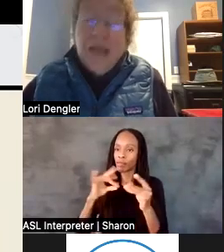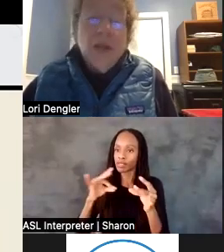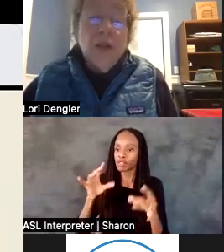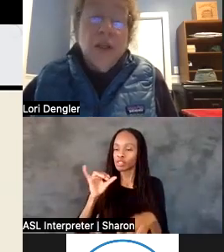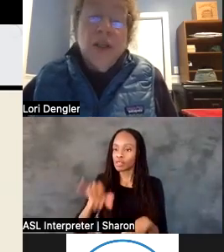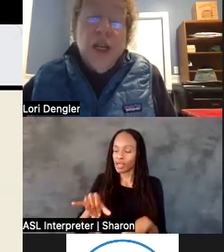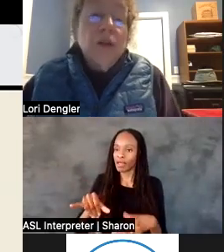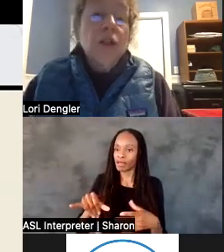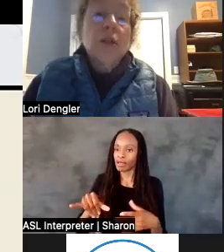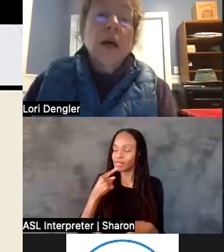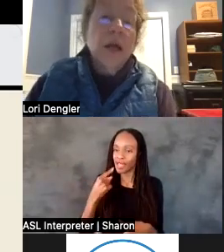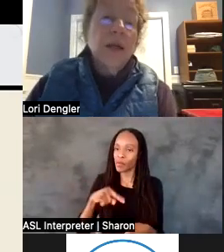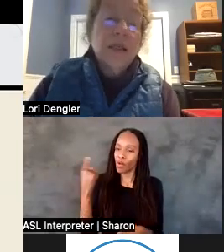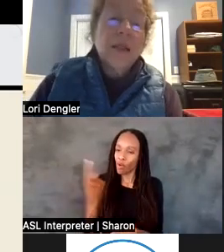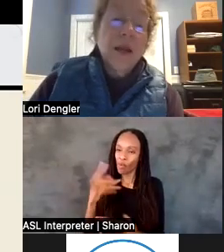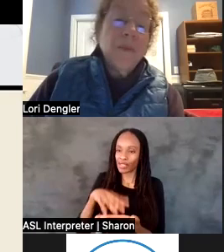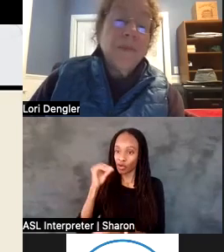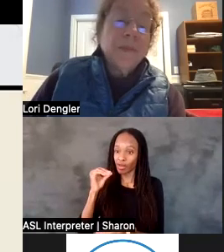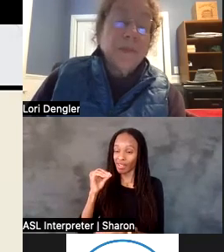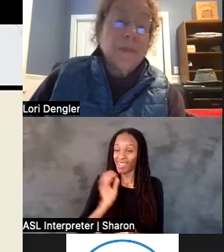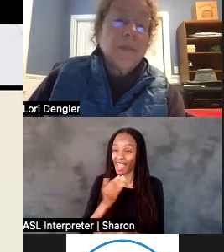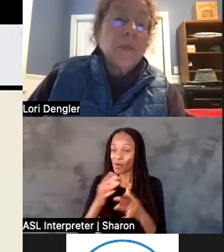our message could change. Next slide.